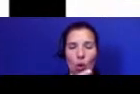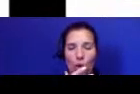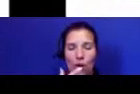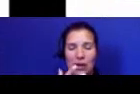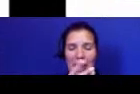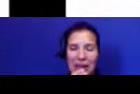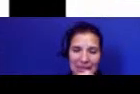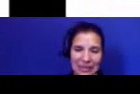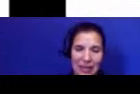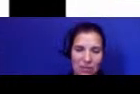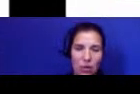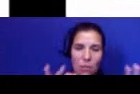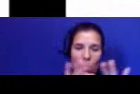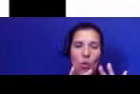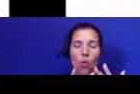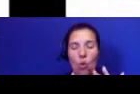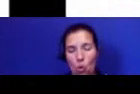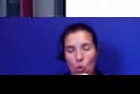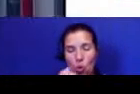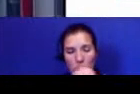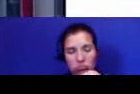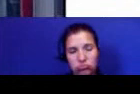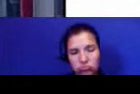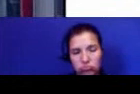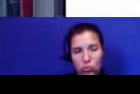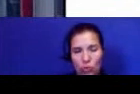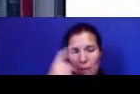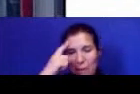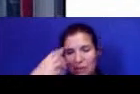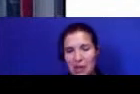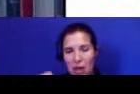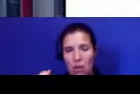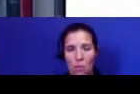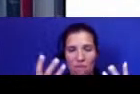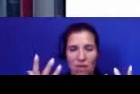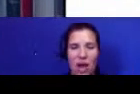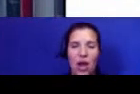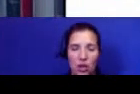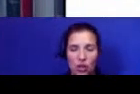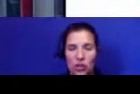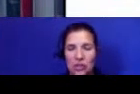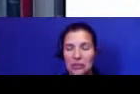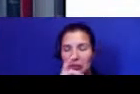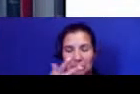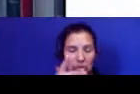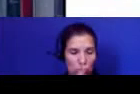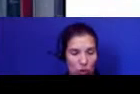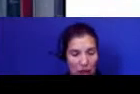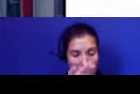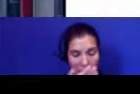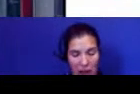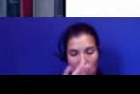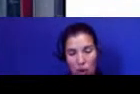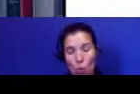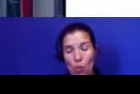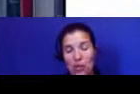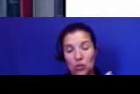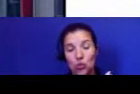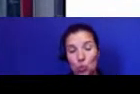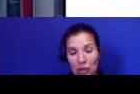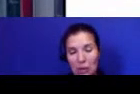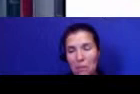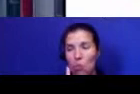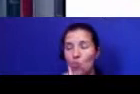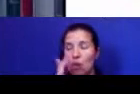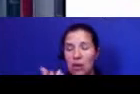data shows us that the presence of school-based mental health providers not only improves outcomes for students, but can improve overall